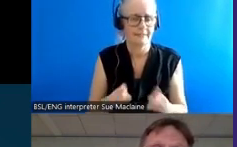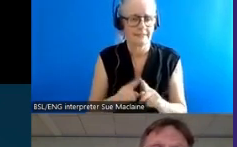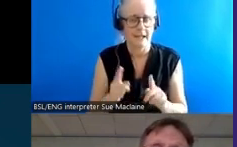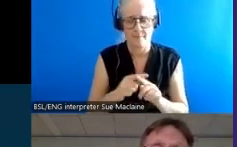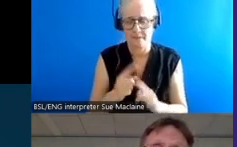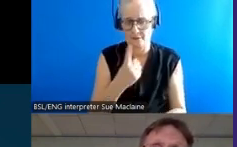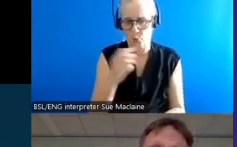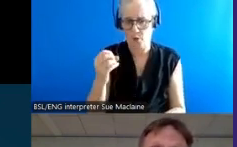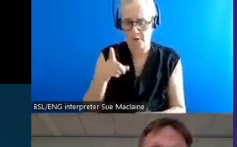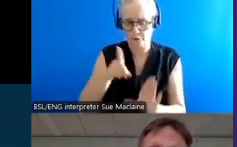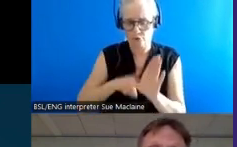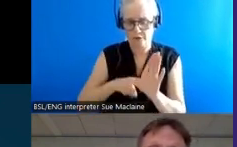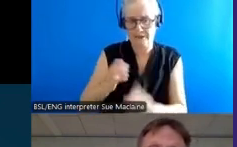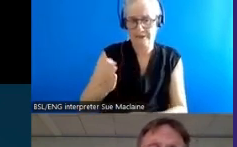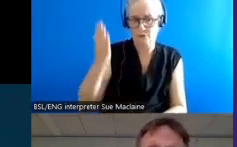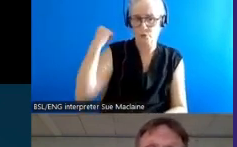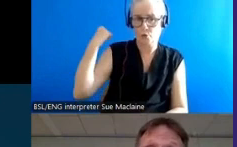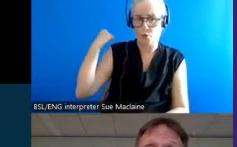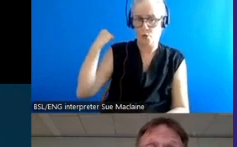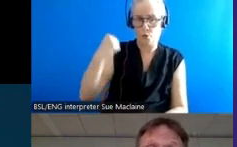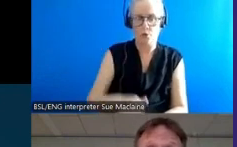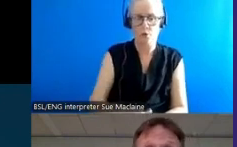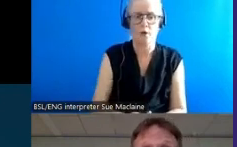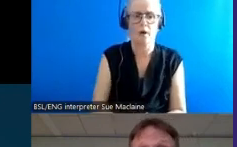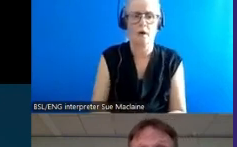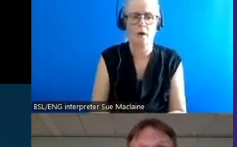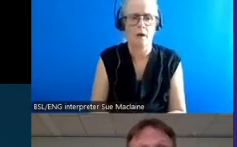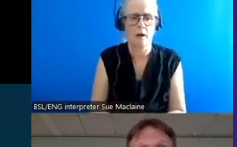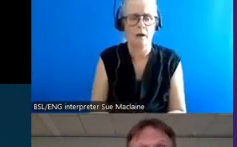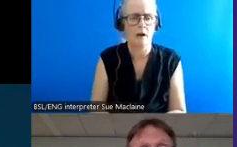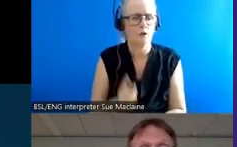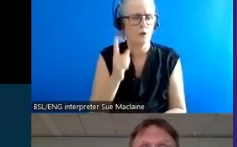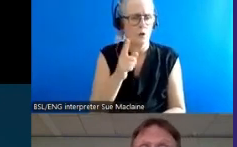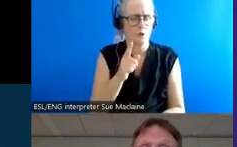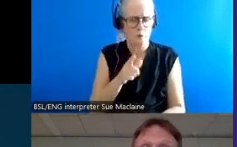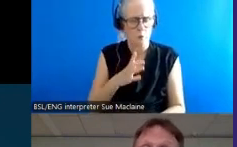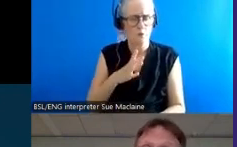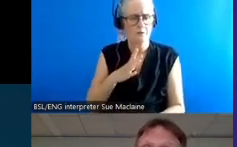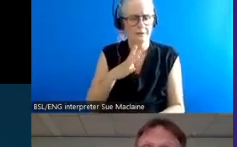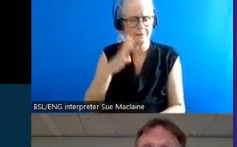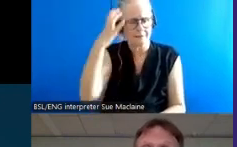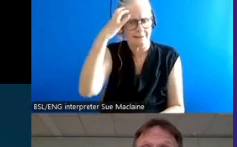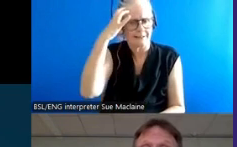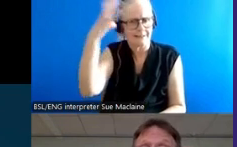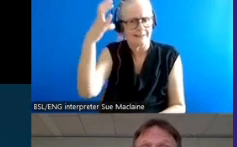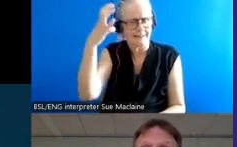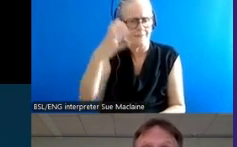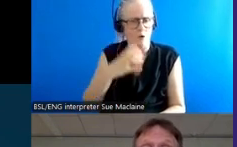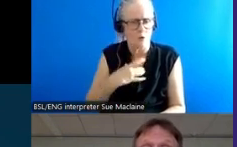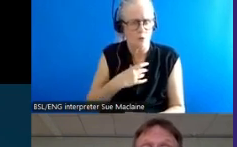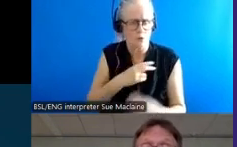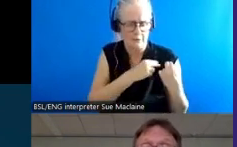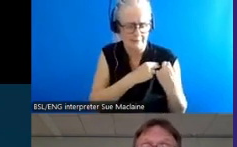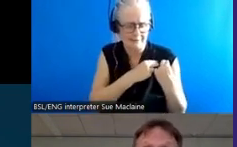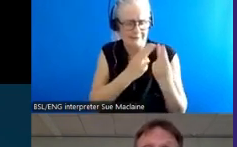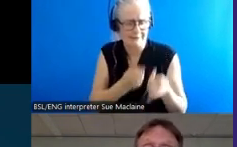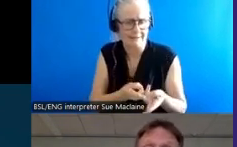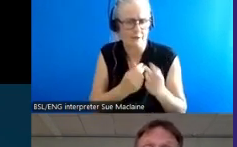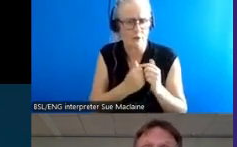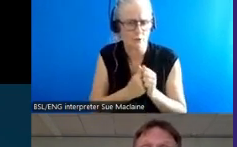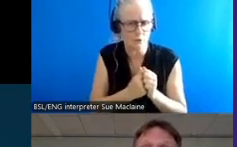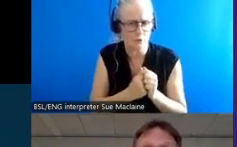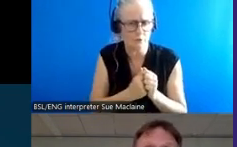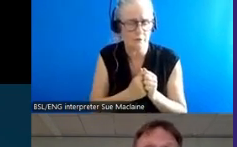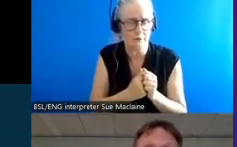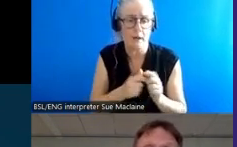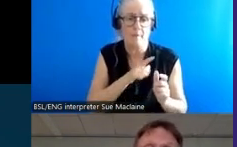wanted to see devolution across the whole of England alongside London as well. So the government legislated for a referendum for the 8